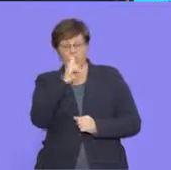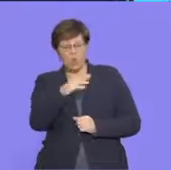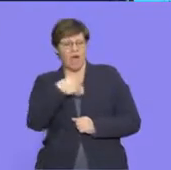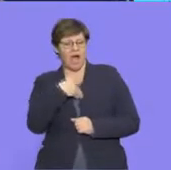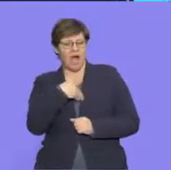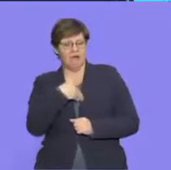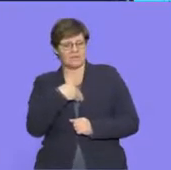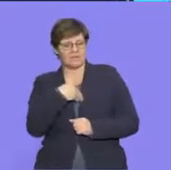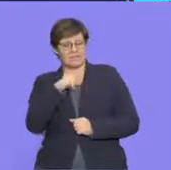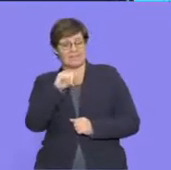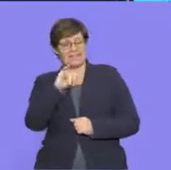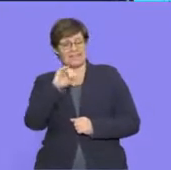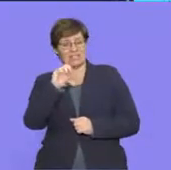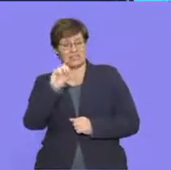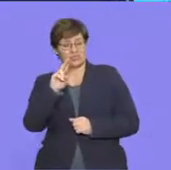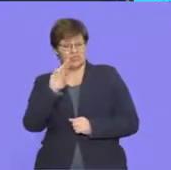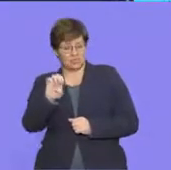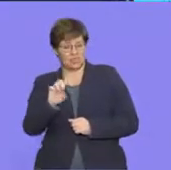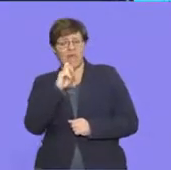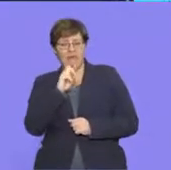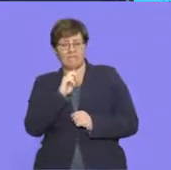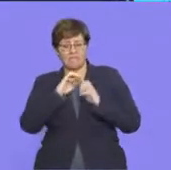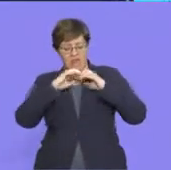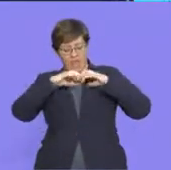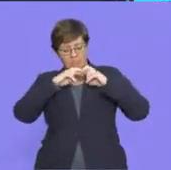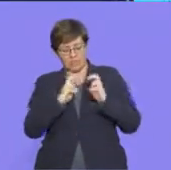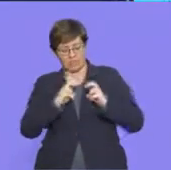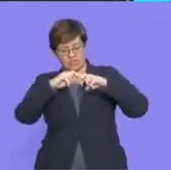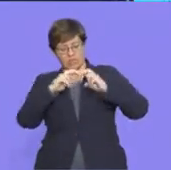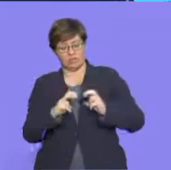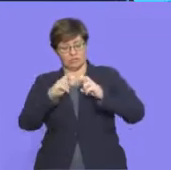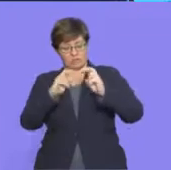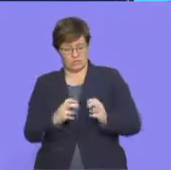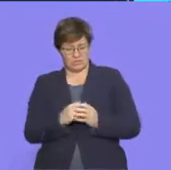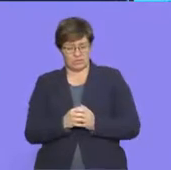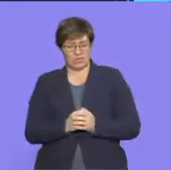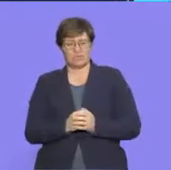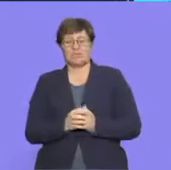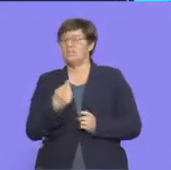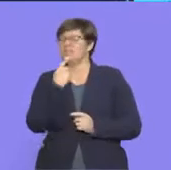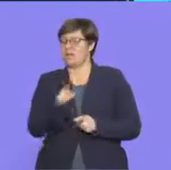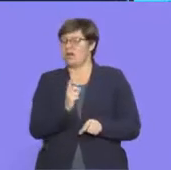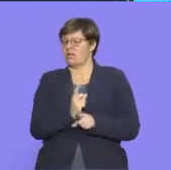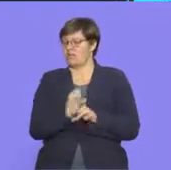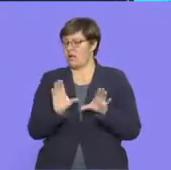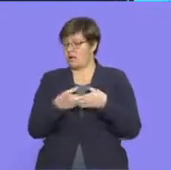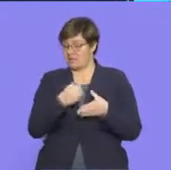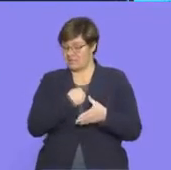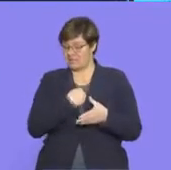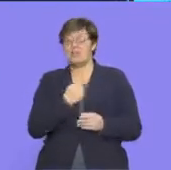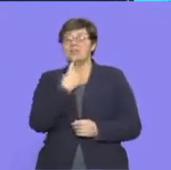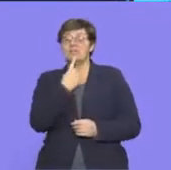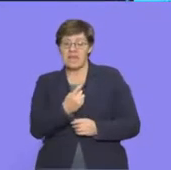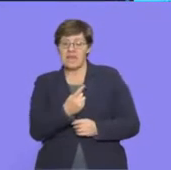tissue, I hope you realized that the tissue had bridges. And as I said to my classes, those bridges mean